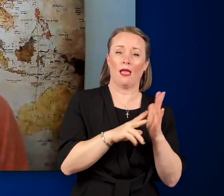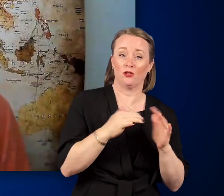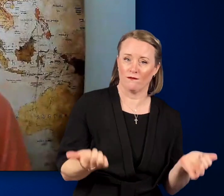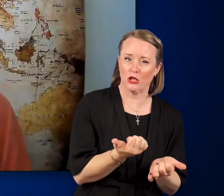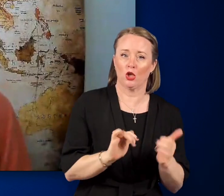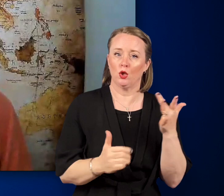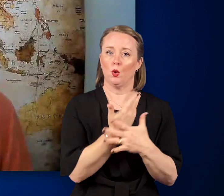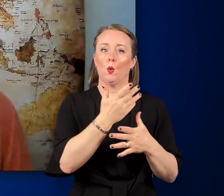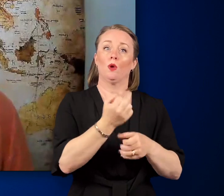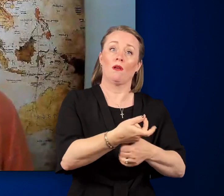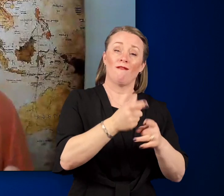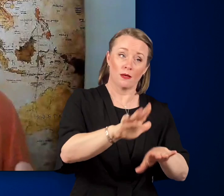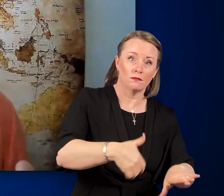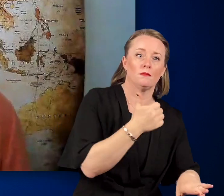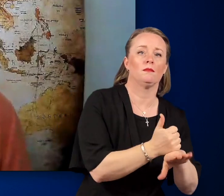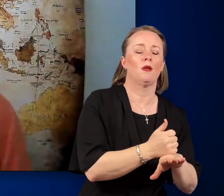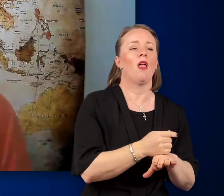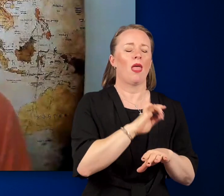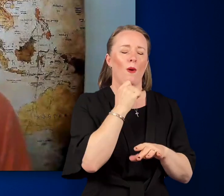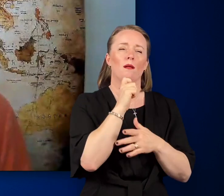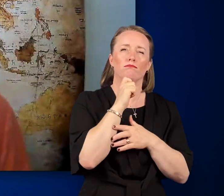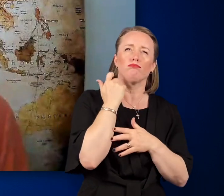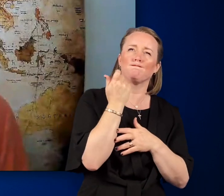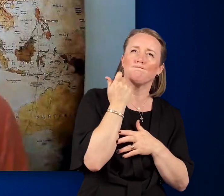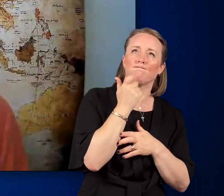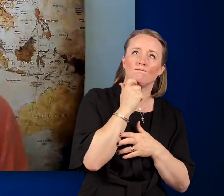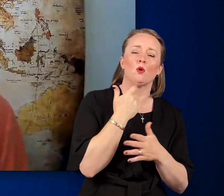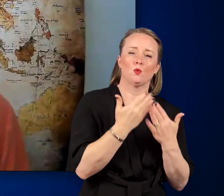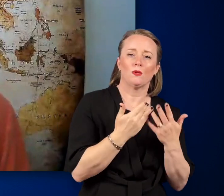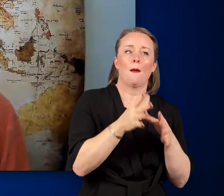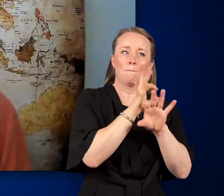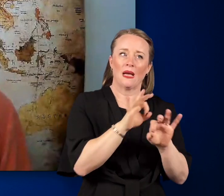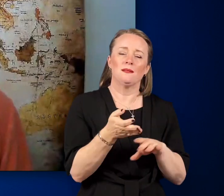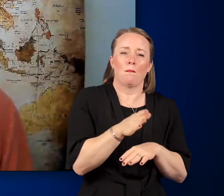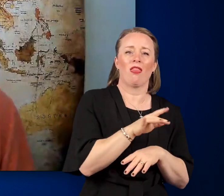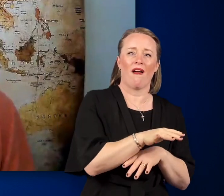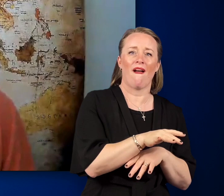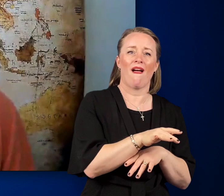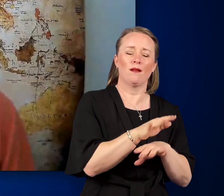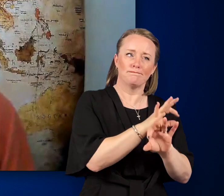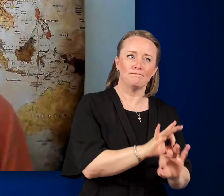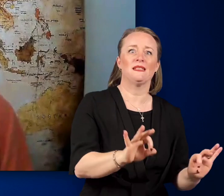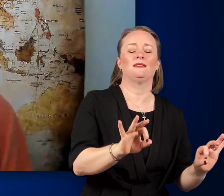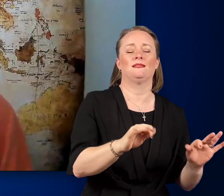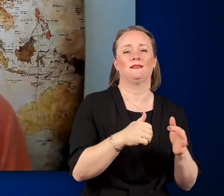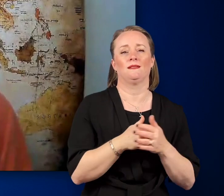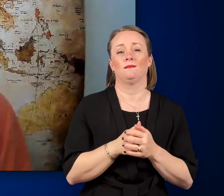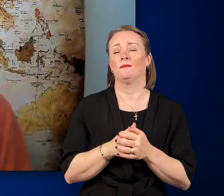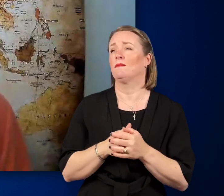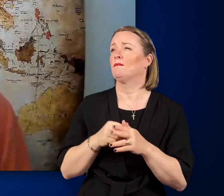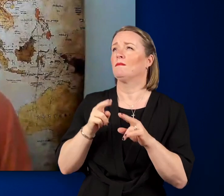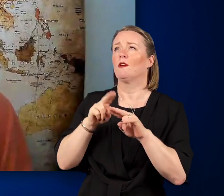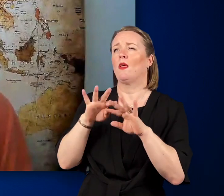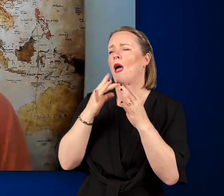that they would figure out a way where peace could return to the country. But Father, in all these things,